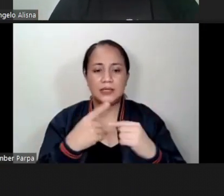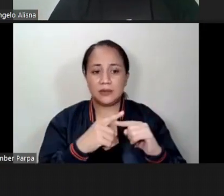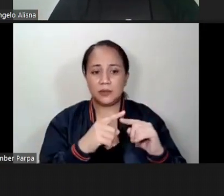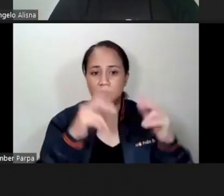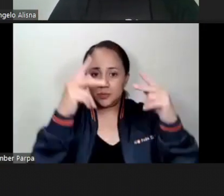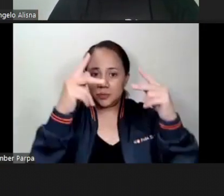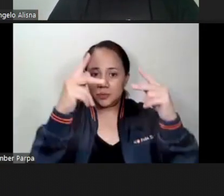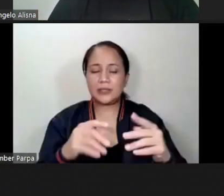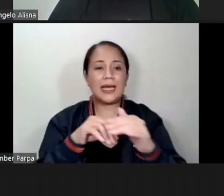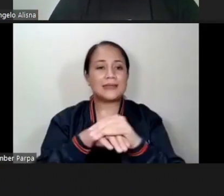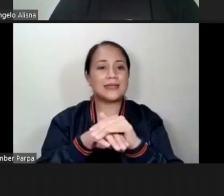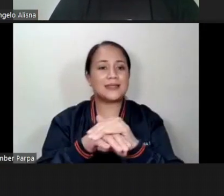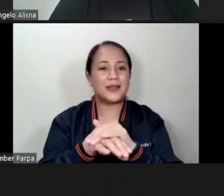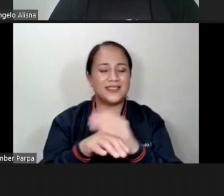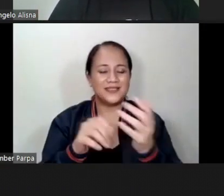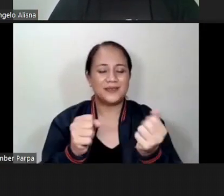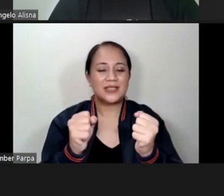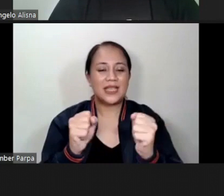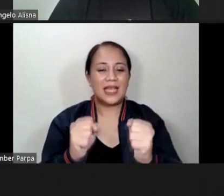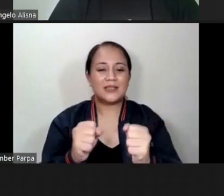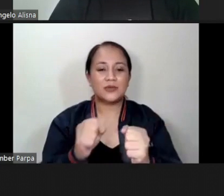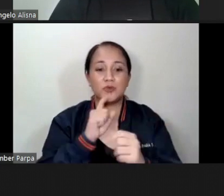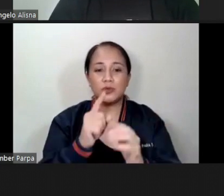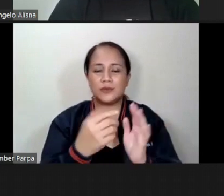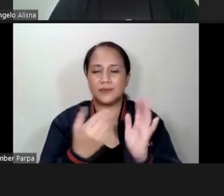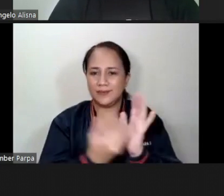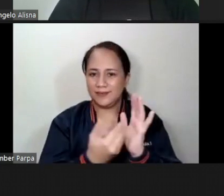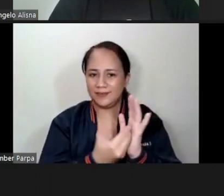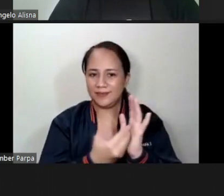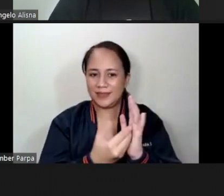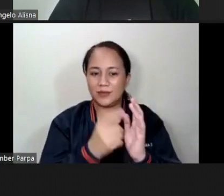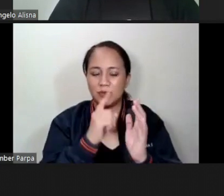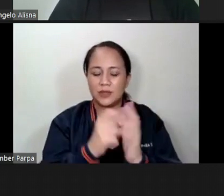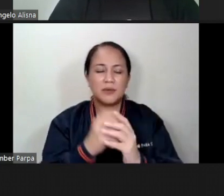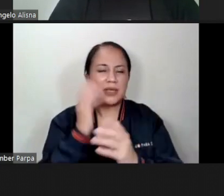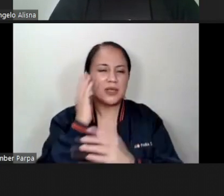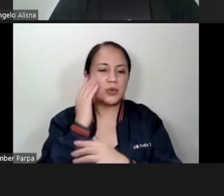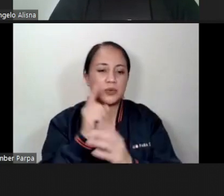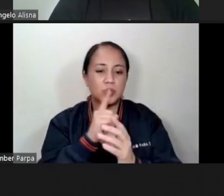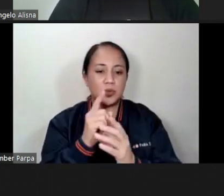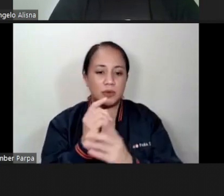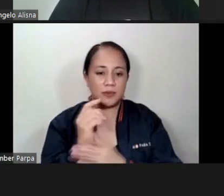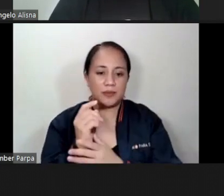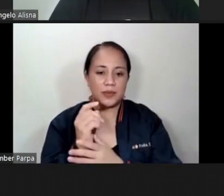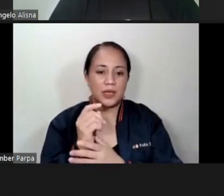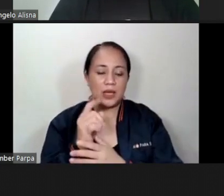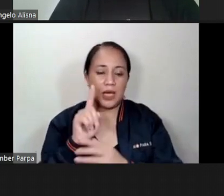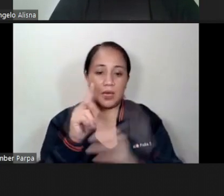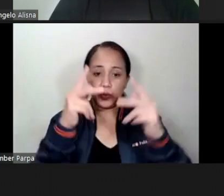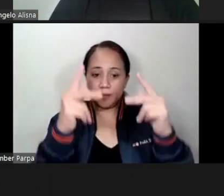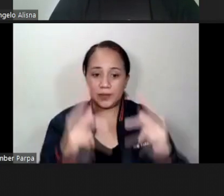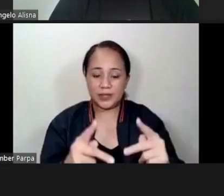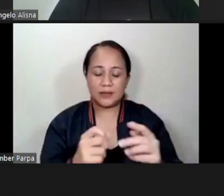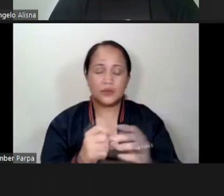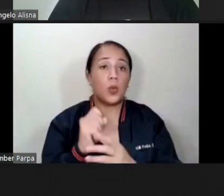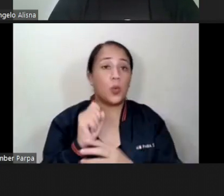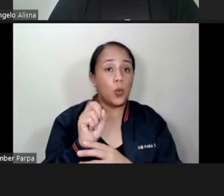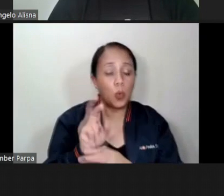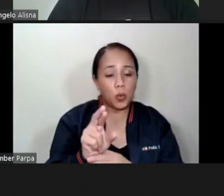na accessible at saka legit, no? Malalaman naman natin na legit yung isang website or